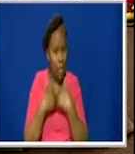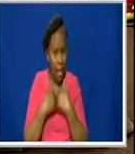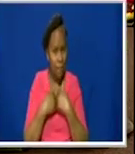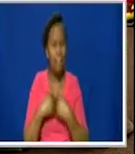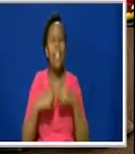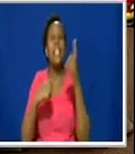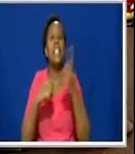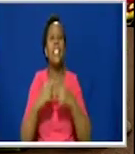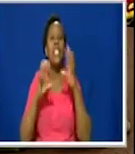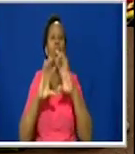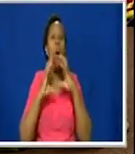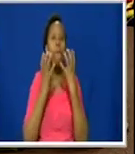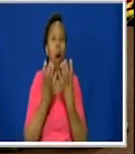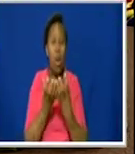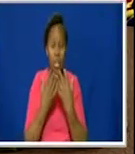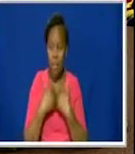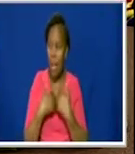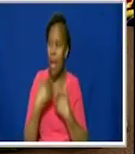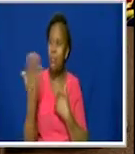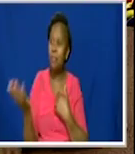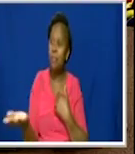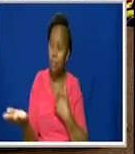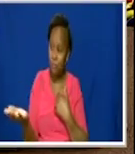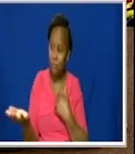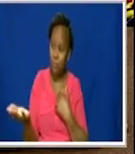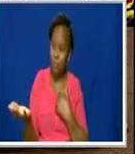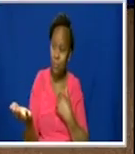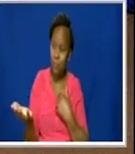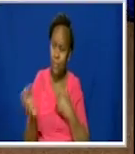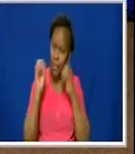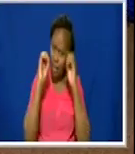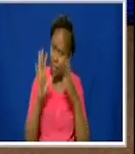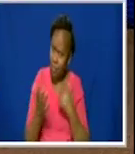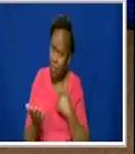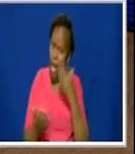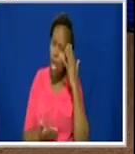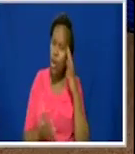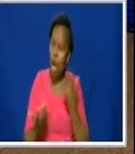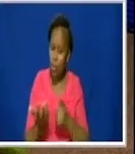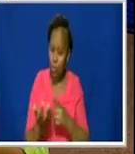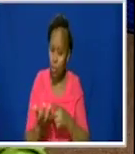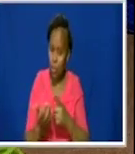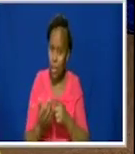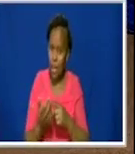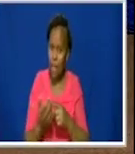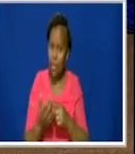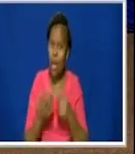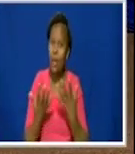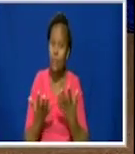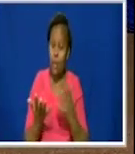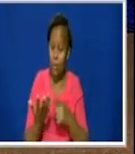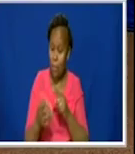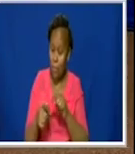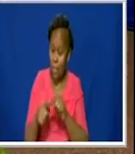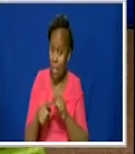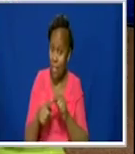6 balls. Yes, we have six balls. Okay. Oh, teacher me. Yes. I know how to count my fingers. Oh, you know how to count your